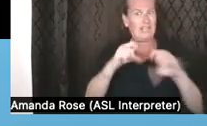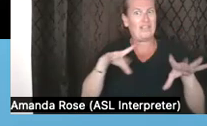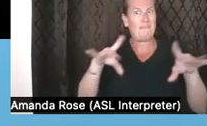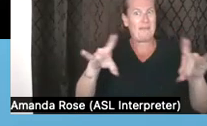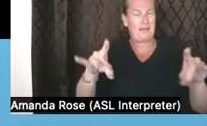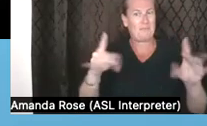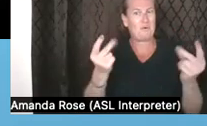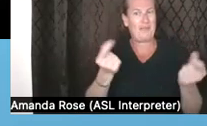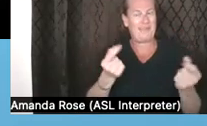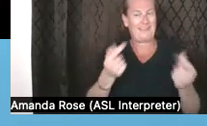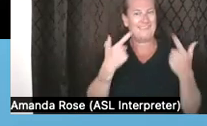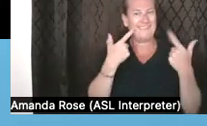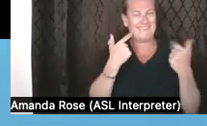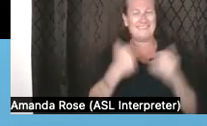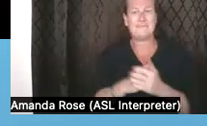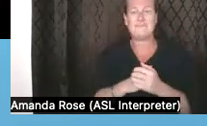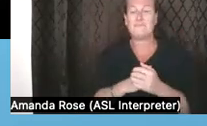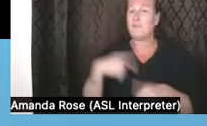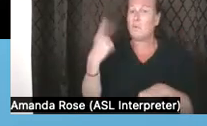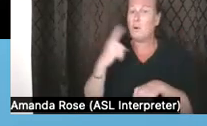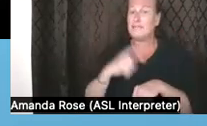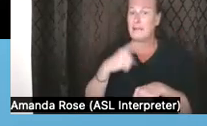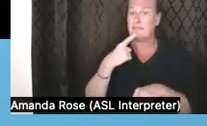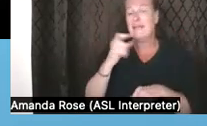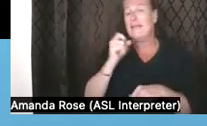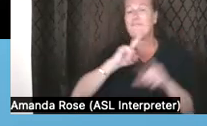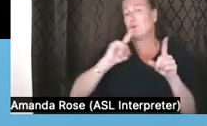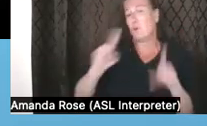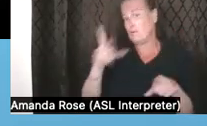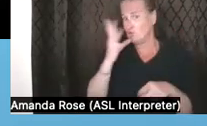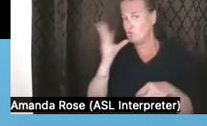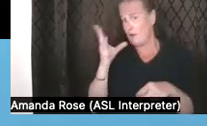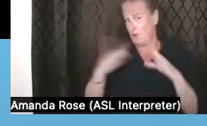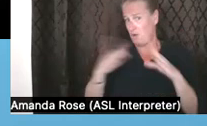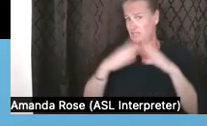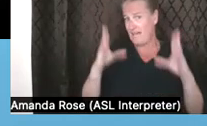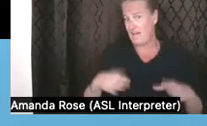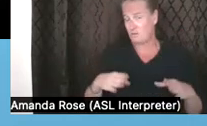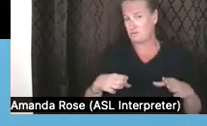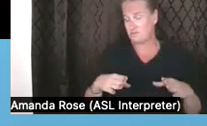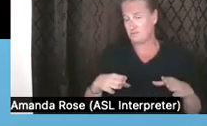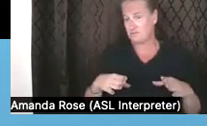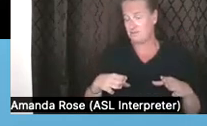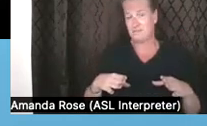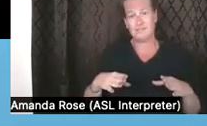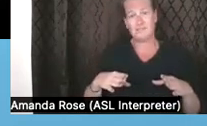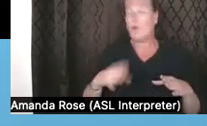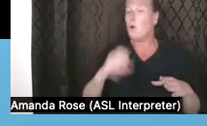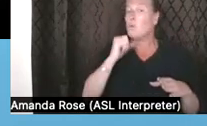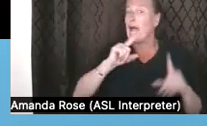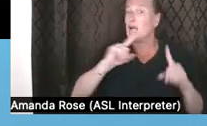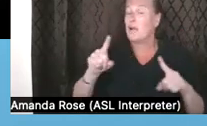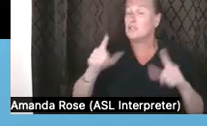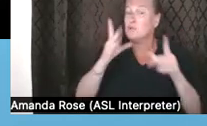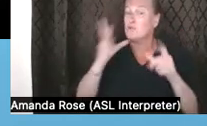Very quick. A friend one time said, like, if you're going to go to grandma's house, don't tell her, we're not going to go to grandma's house if you don't do this, because you know you're eventually going to